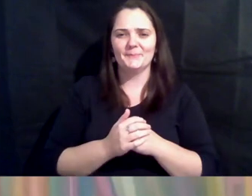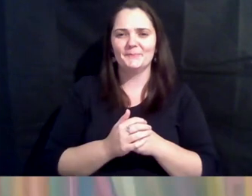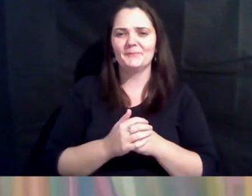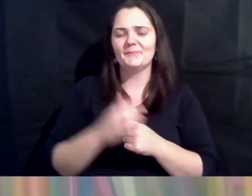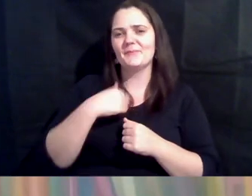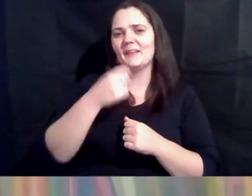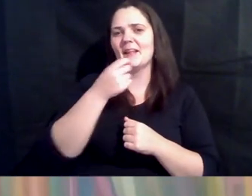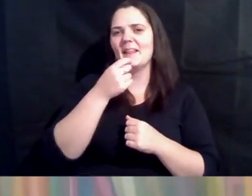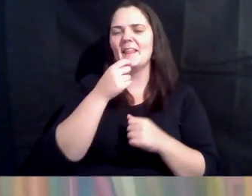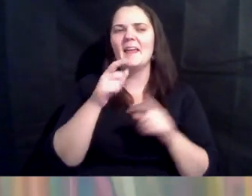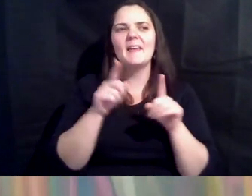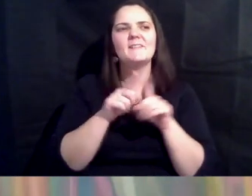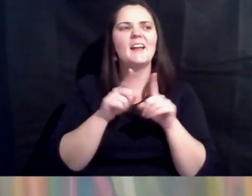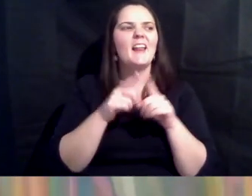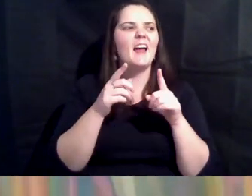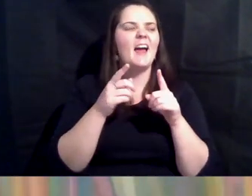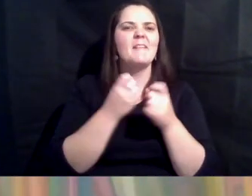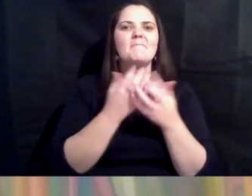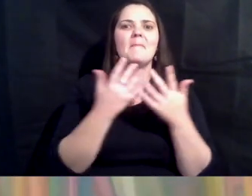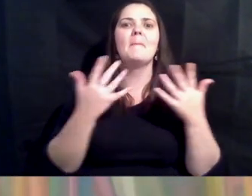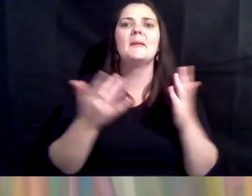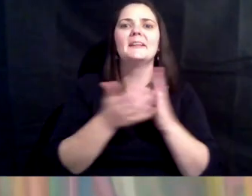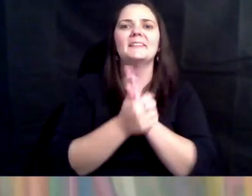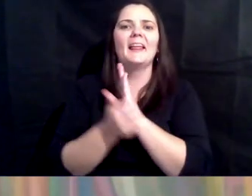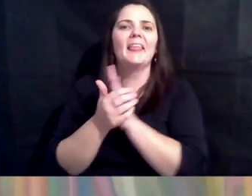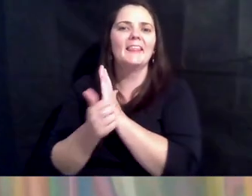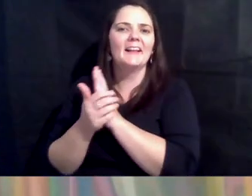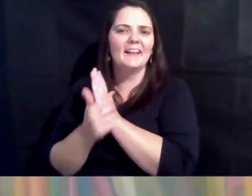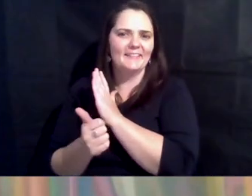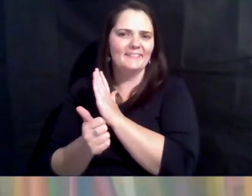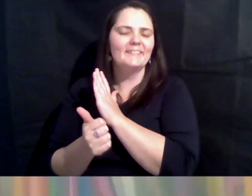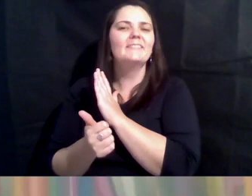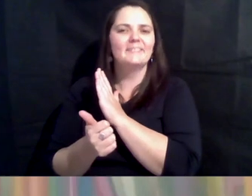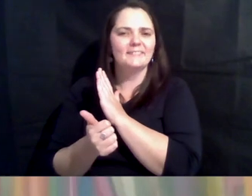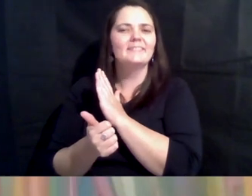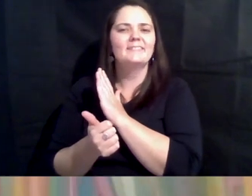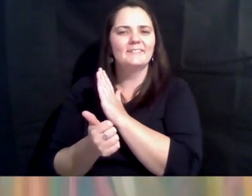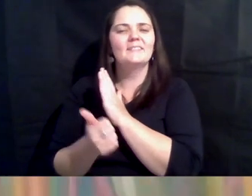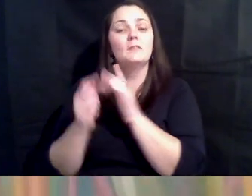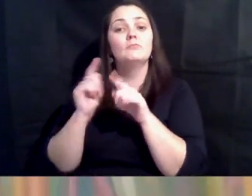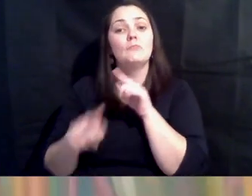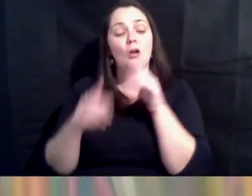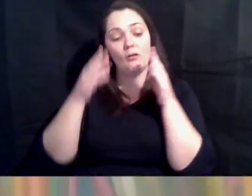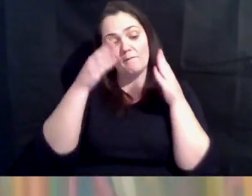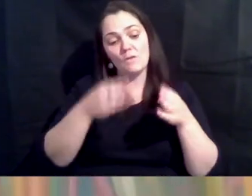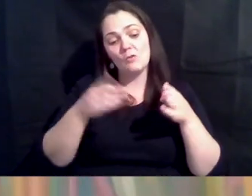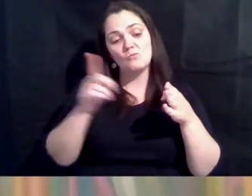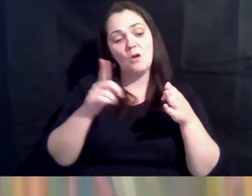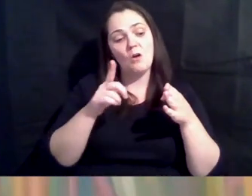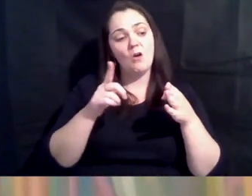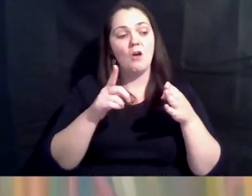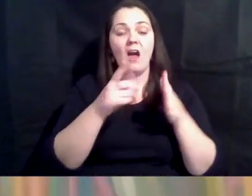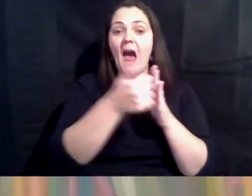call myself a bit of a multidisciplinary artist, with a focus primarily on making